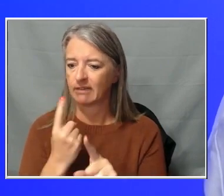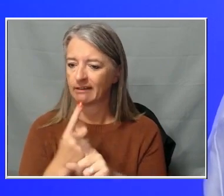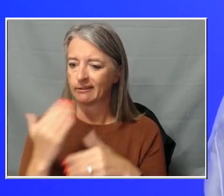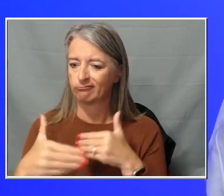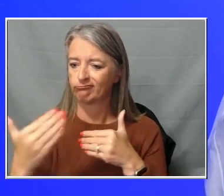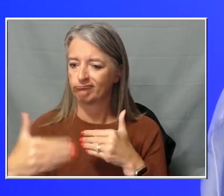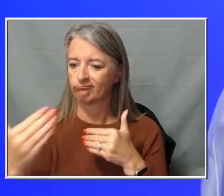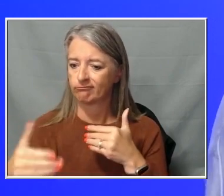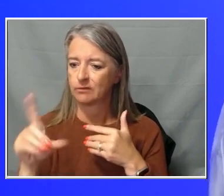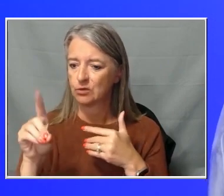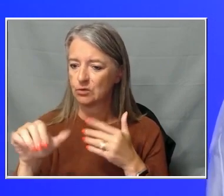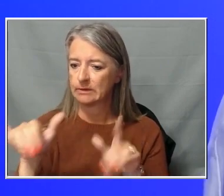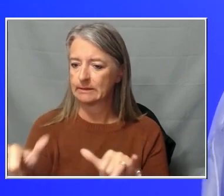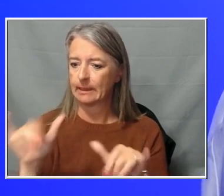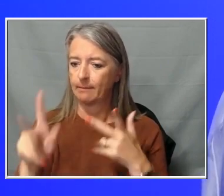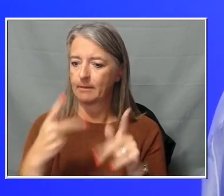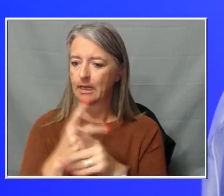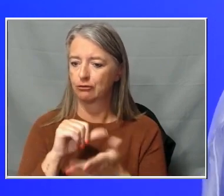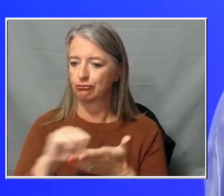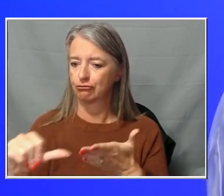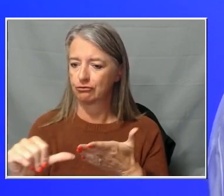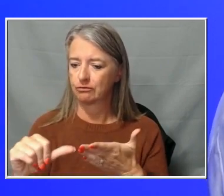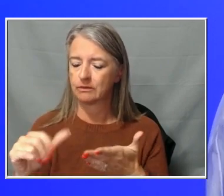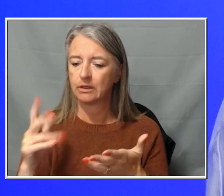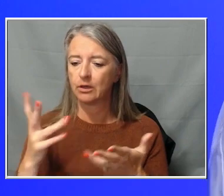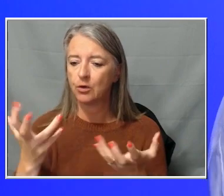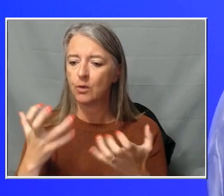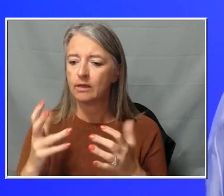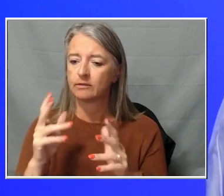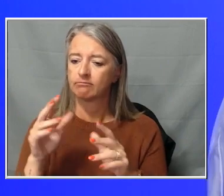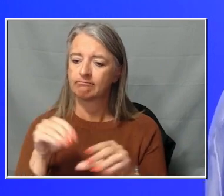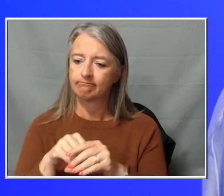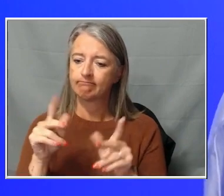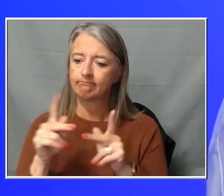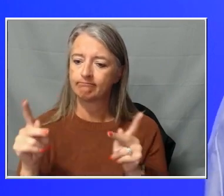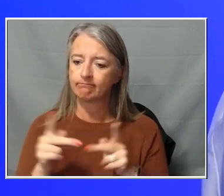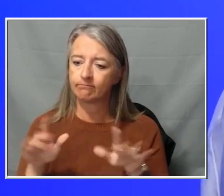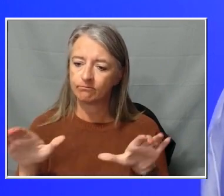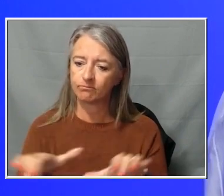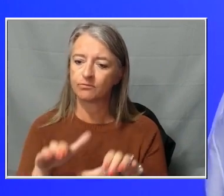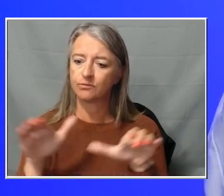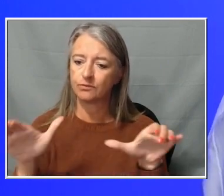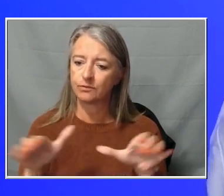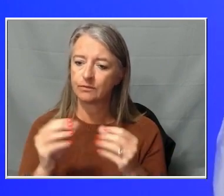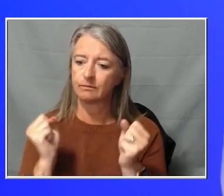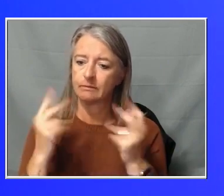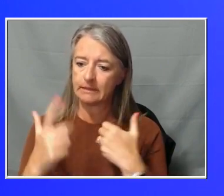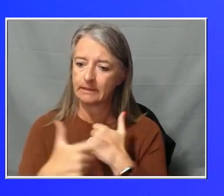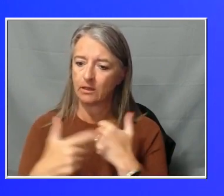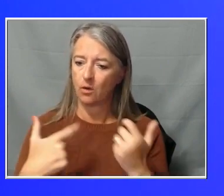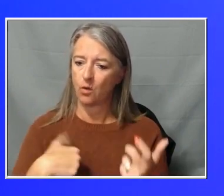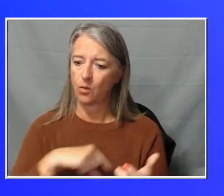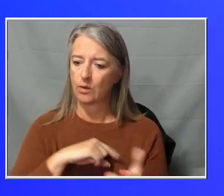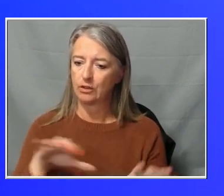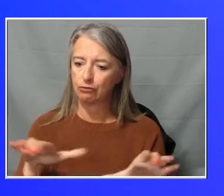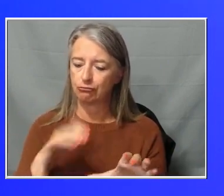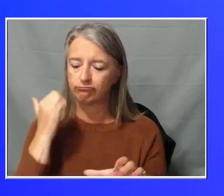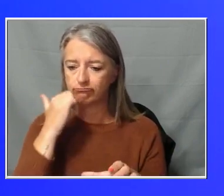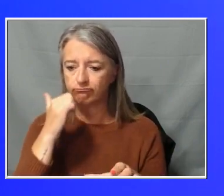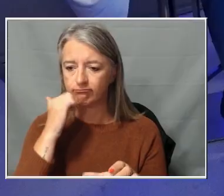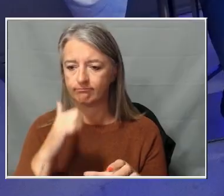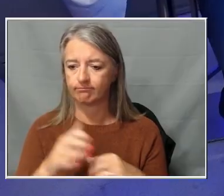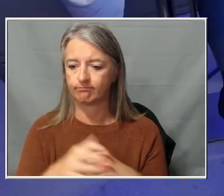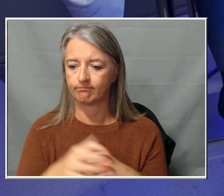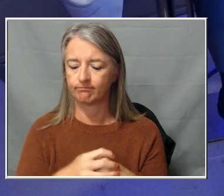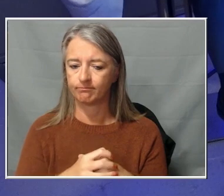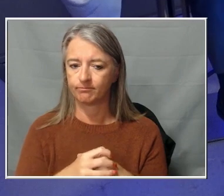this is where you want to be. You want to be in a place where they do this over and over again. This is what we do on regular basis. This is where you want to be.